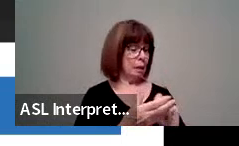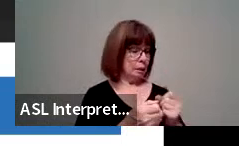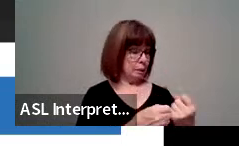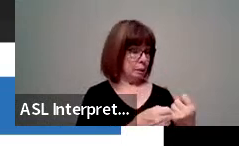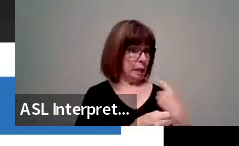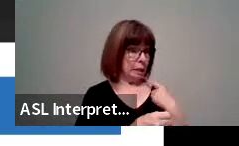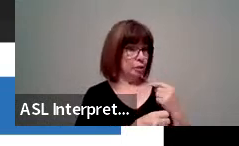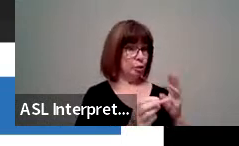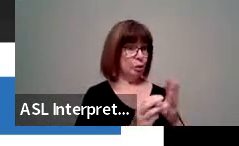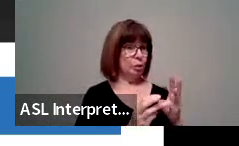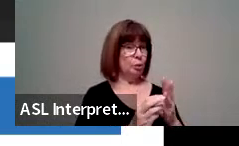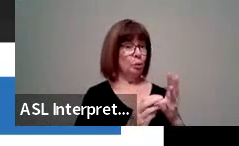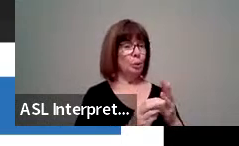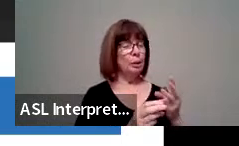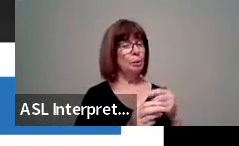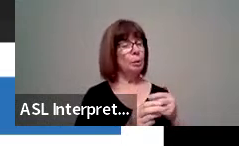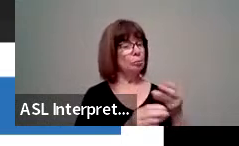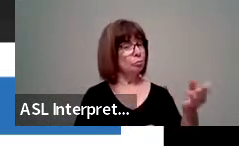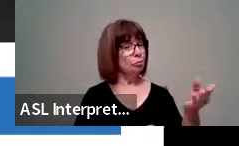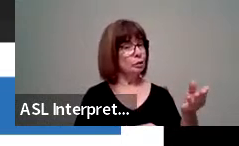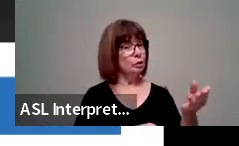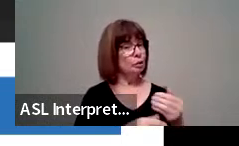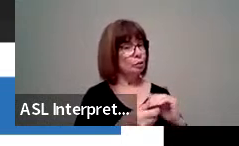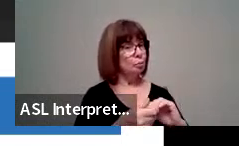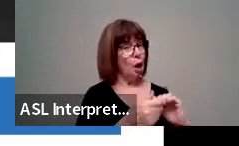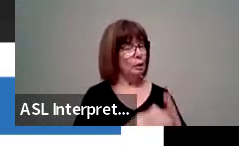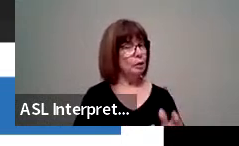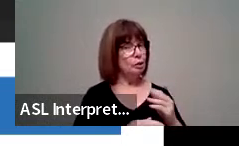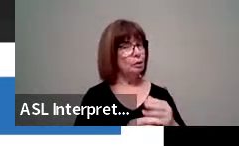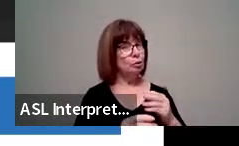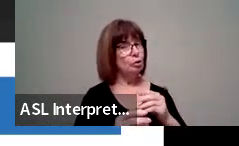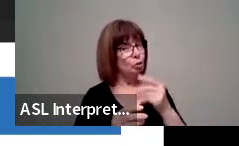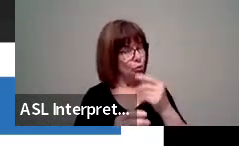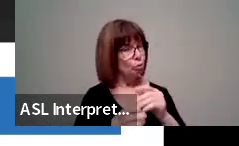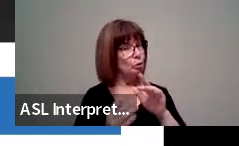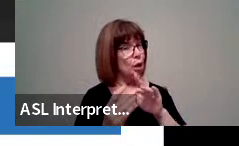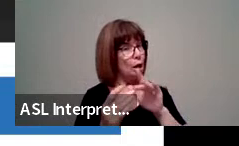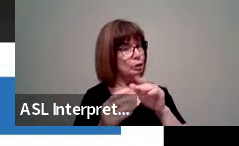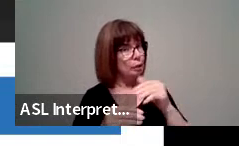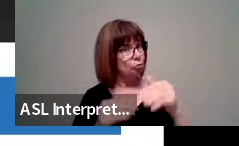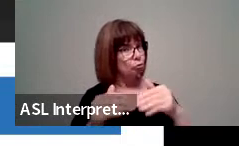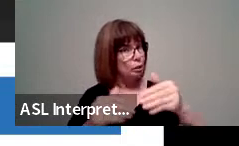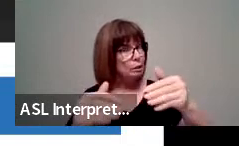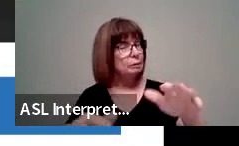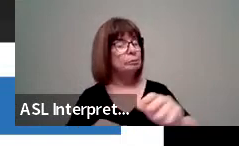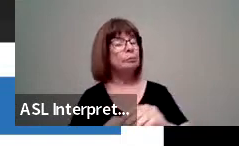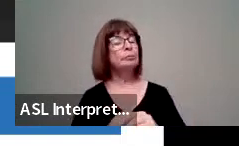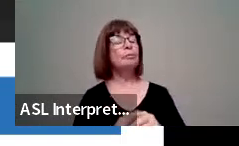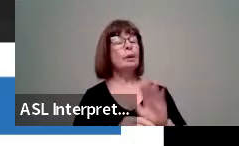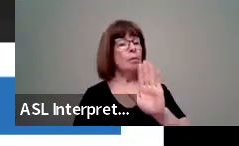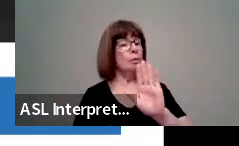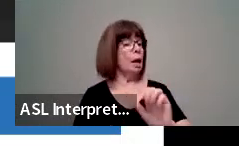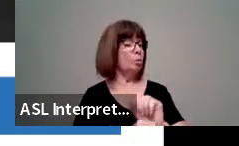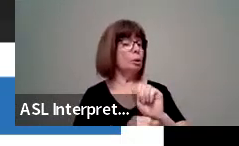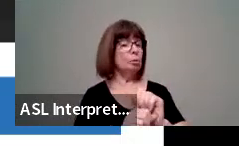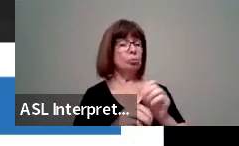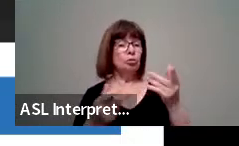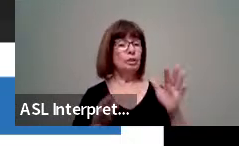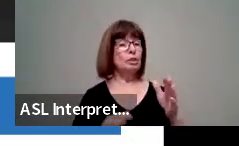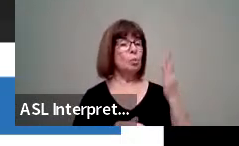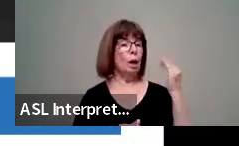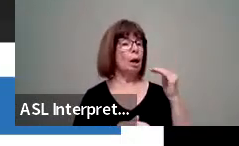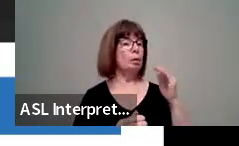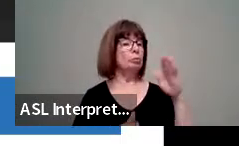CBO partners to do case investigations and contact tracing. And so their work has been completed as cases have come